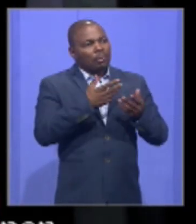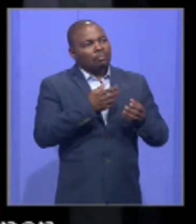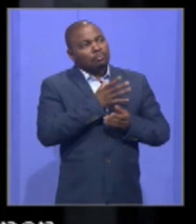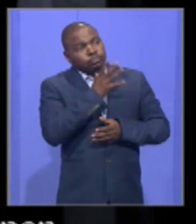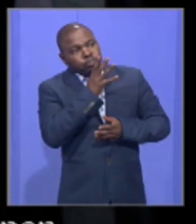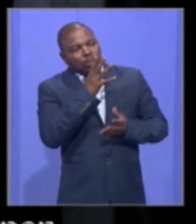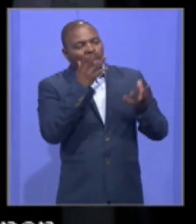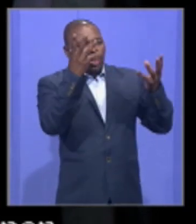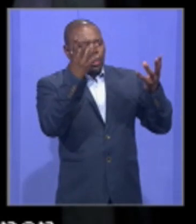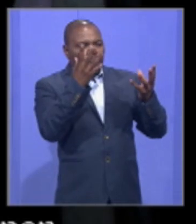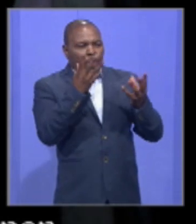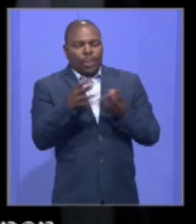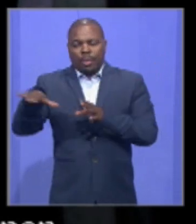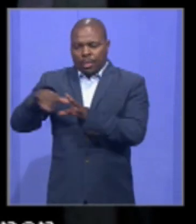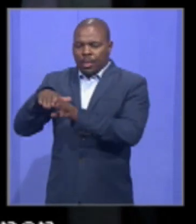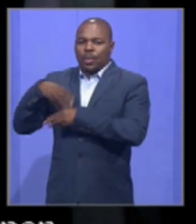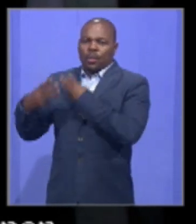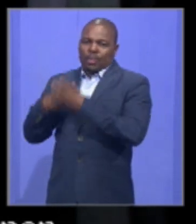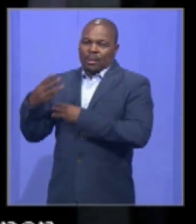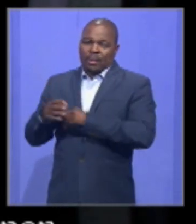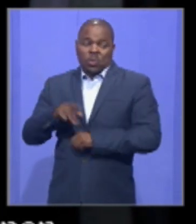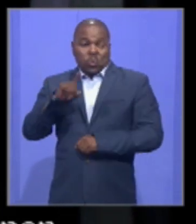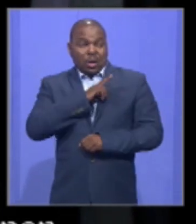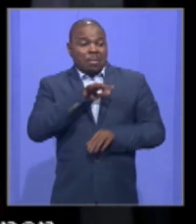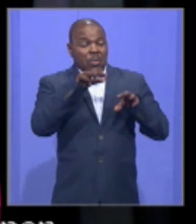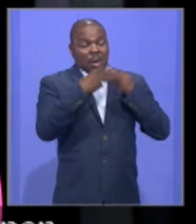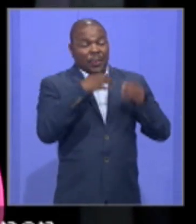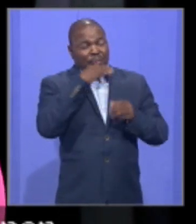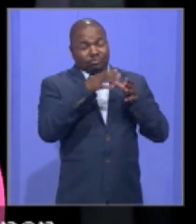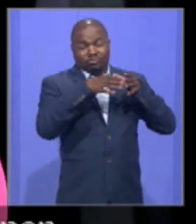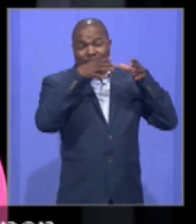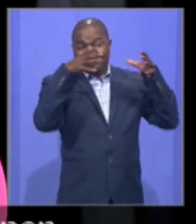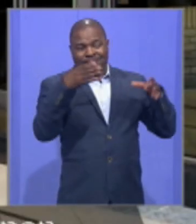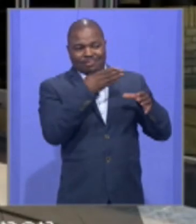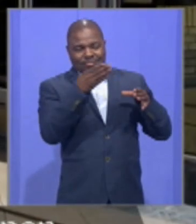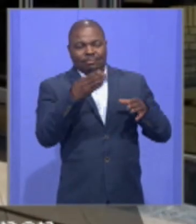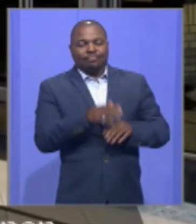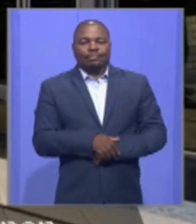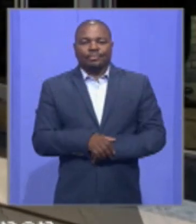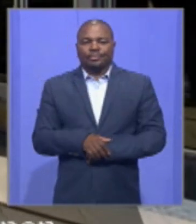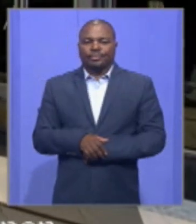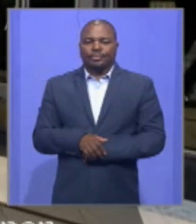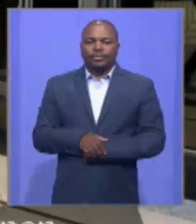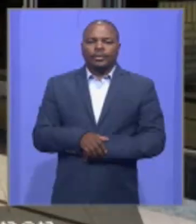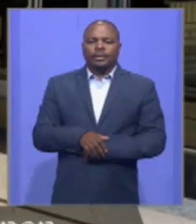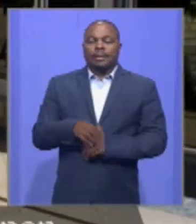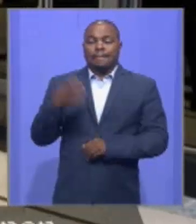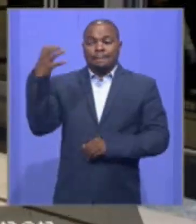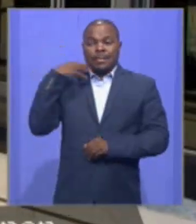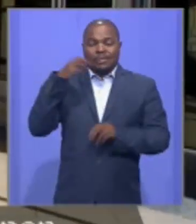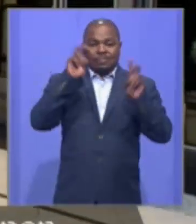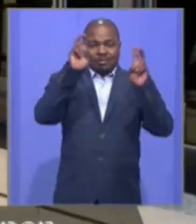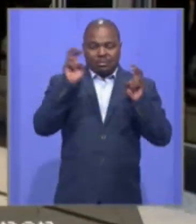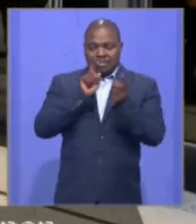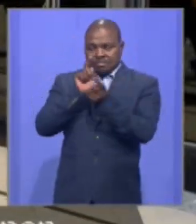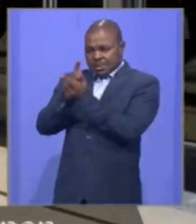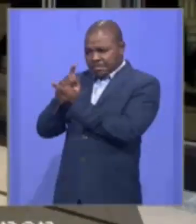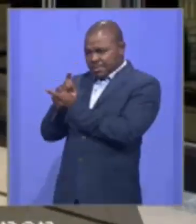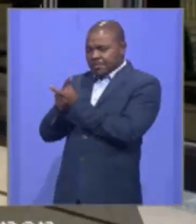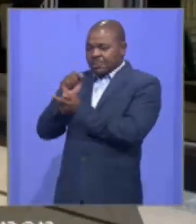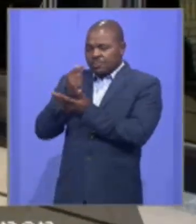you know that our rate of unemployment is very high, so we can't afford to lose them. Kopano le tona ya motlakase e dirisitswe gape go